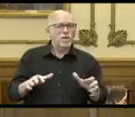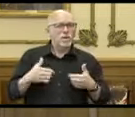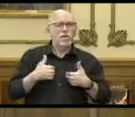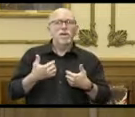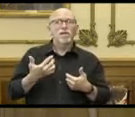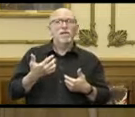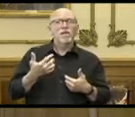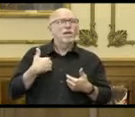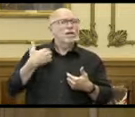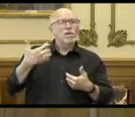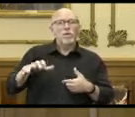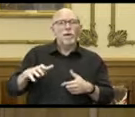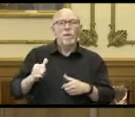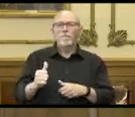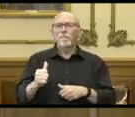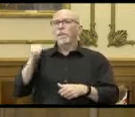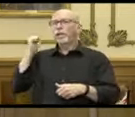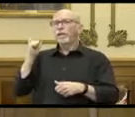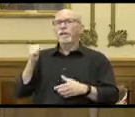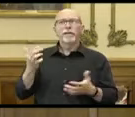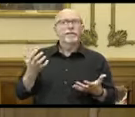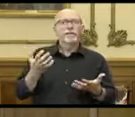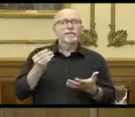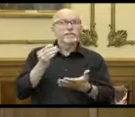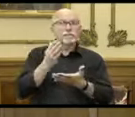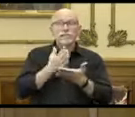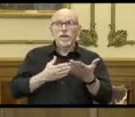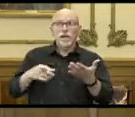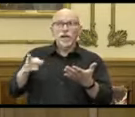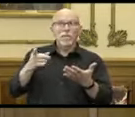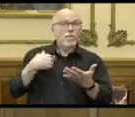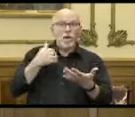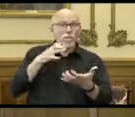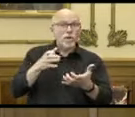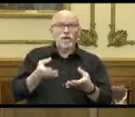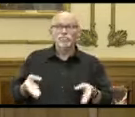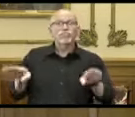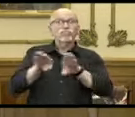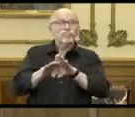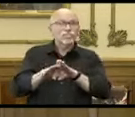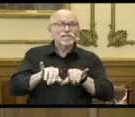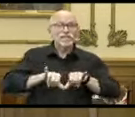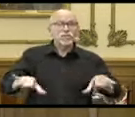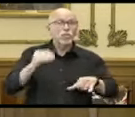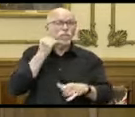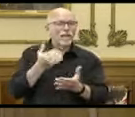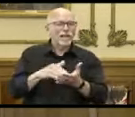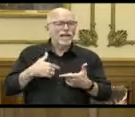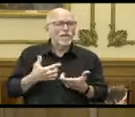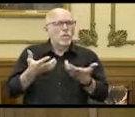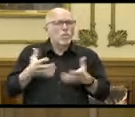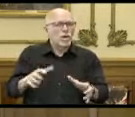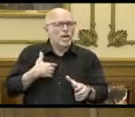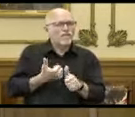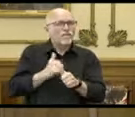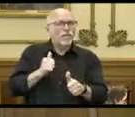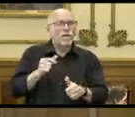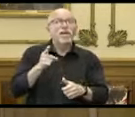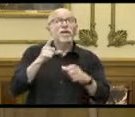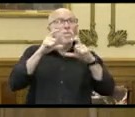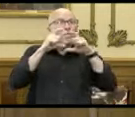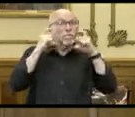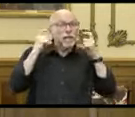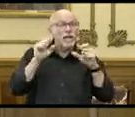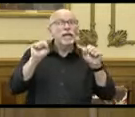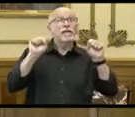put it in reverse or, as some are, shutting down again. Face coverings